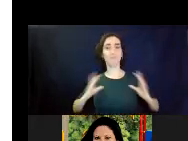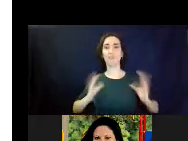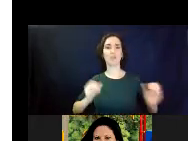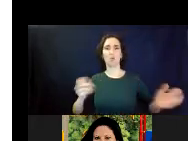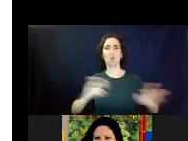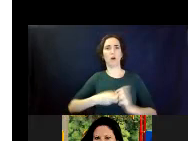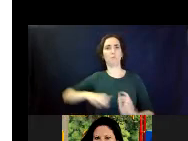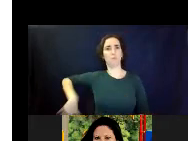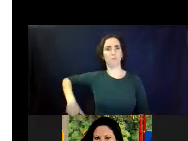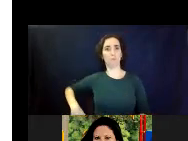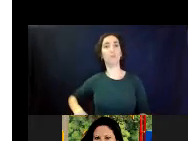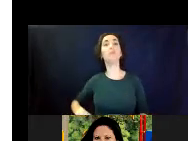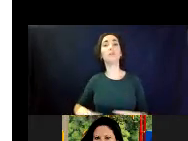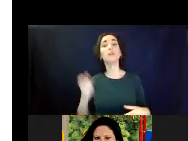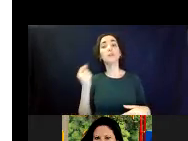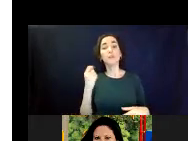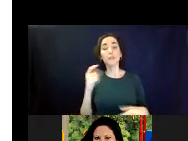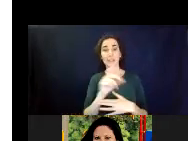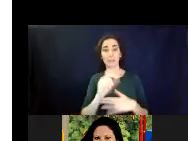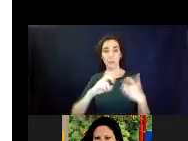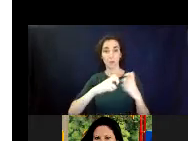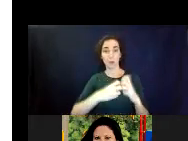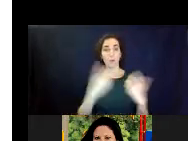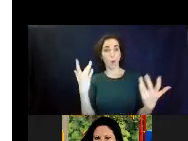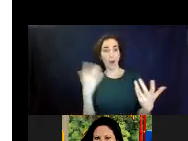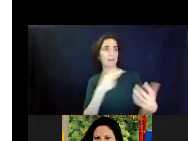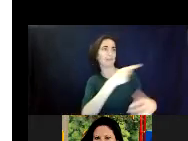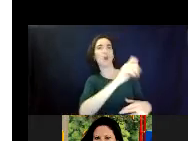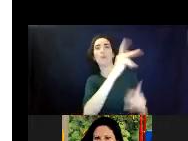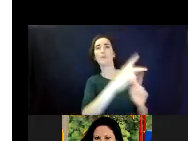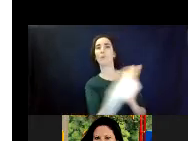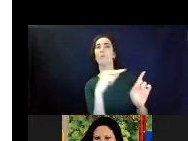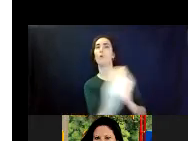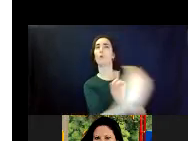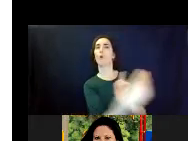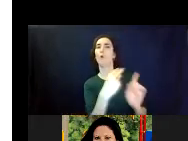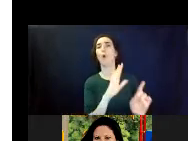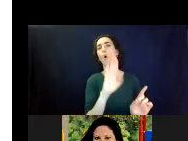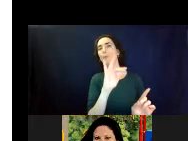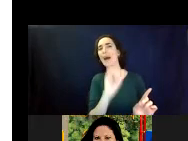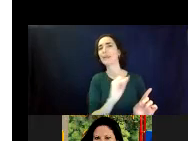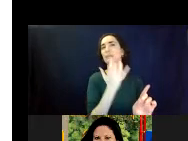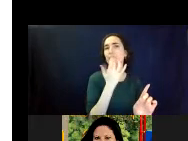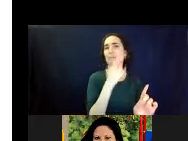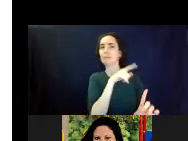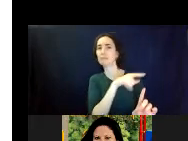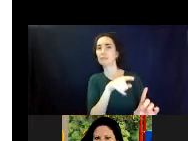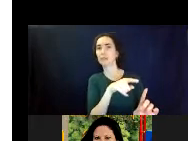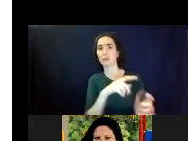The problem with my disability often lies within other people and their perceptions and biases, and not my